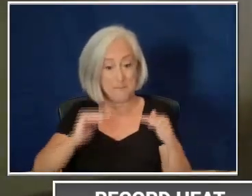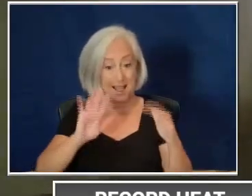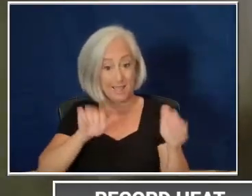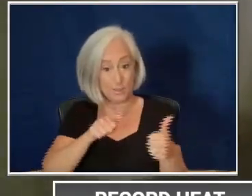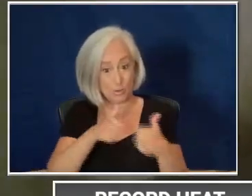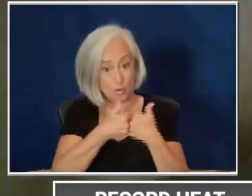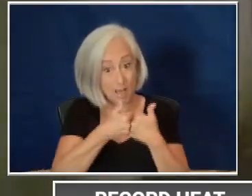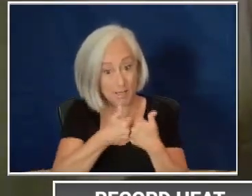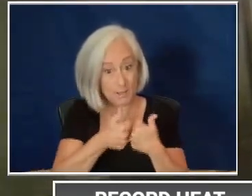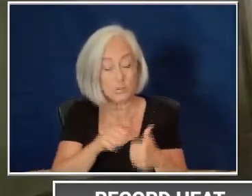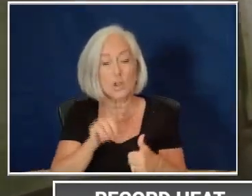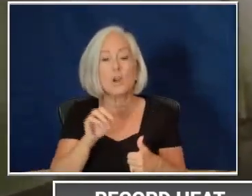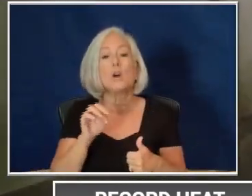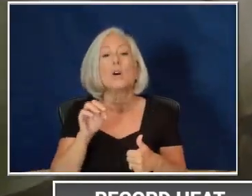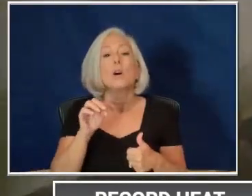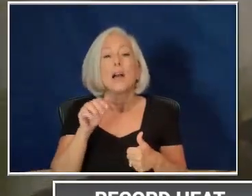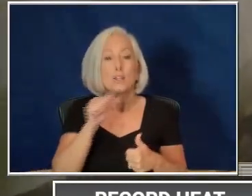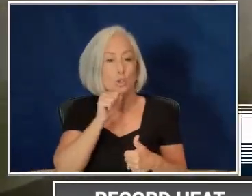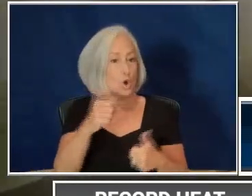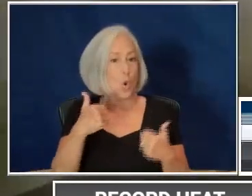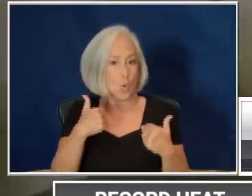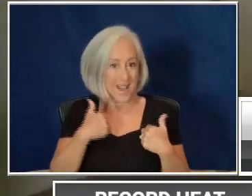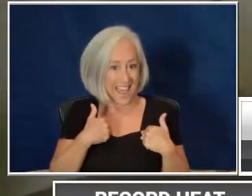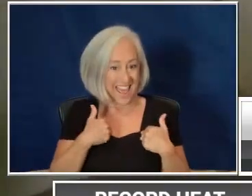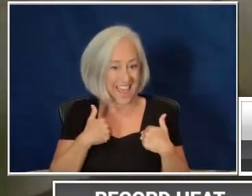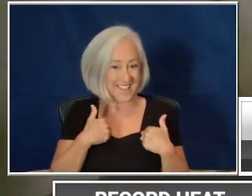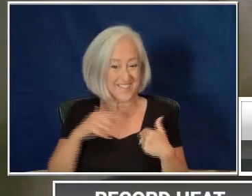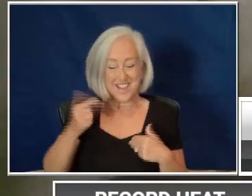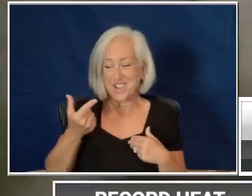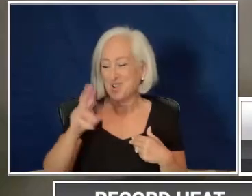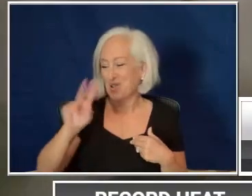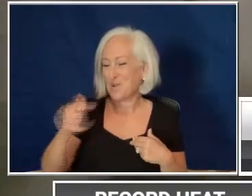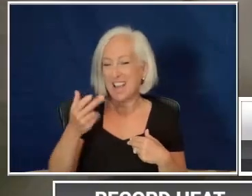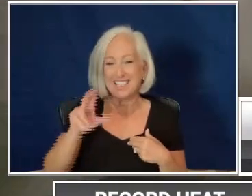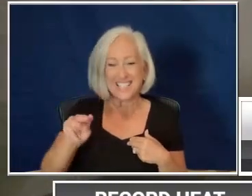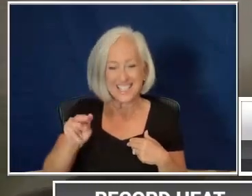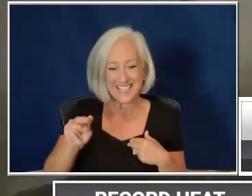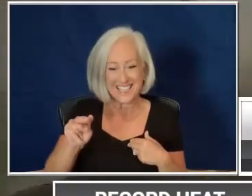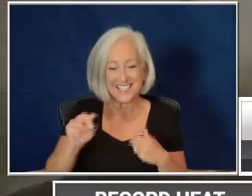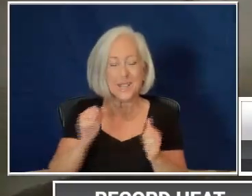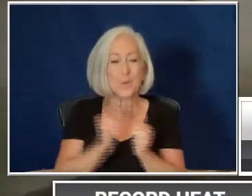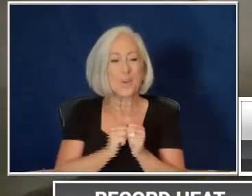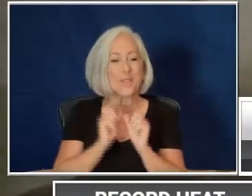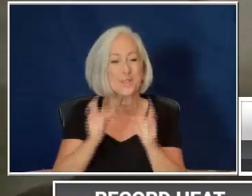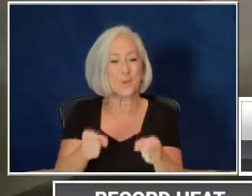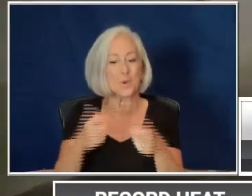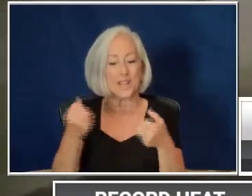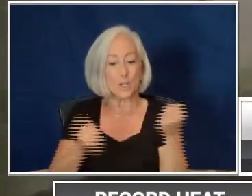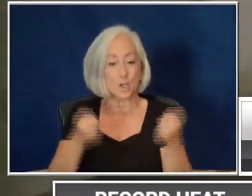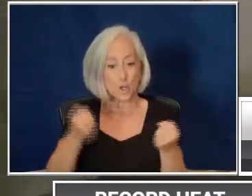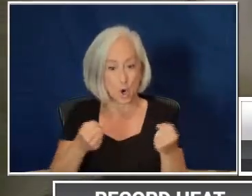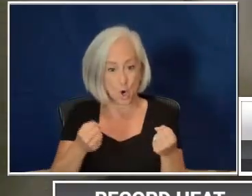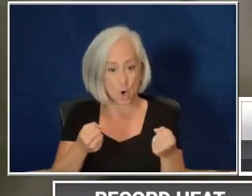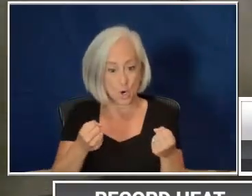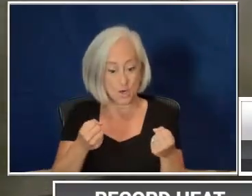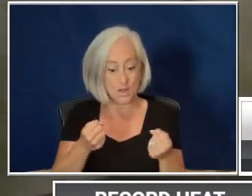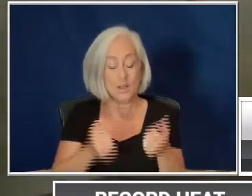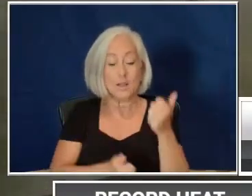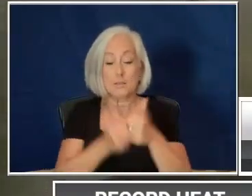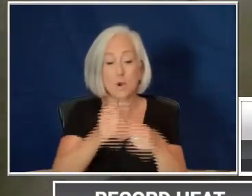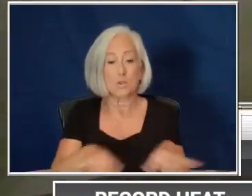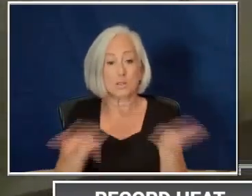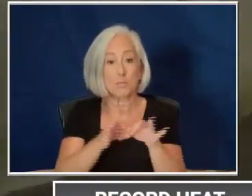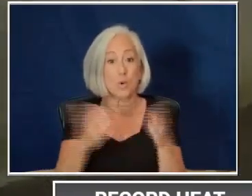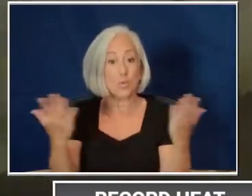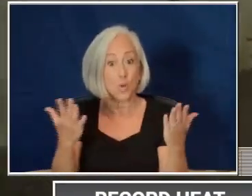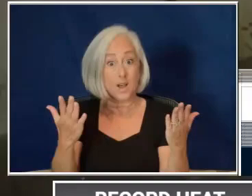your feet and you don't have the luxury of having Gretchen here and this donated car, the key, what I'm getting from you, is don't try to step into the car, you back up